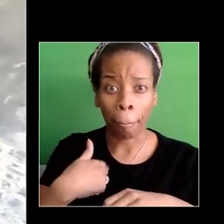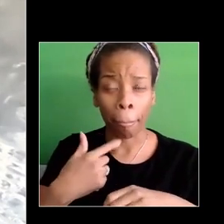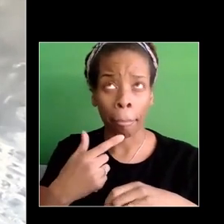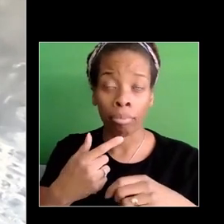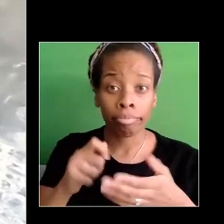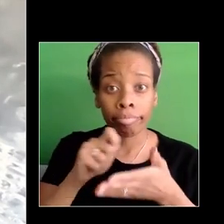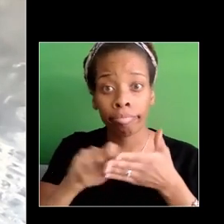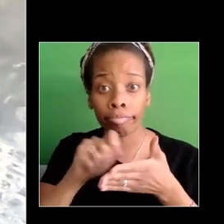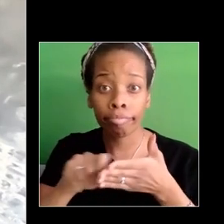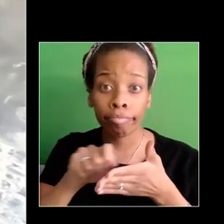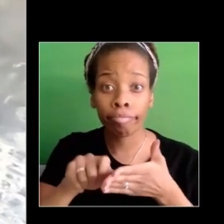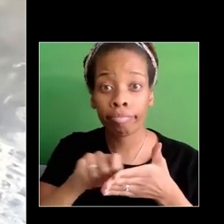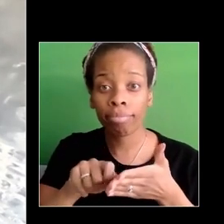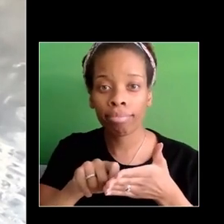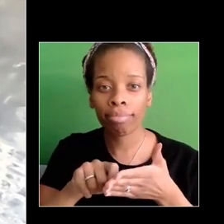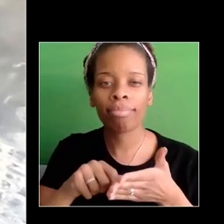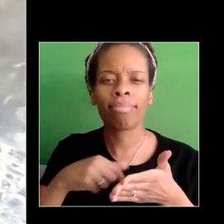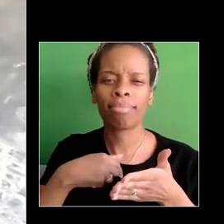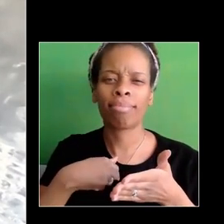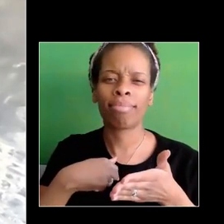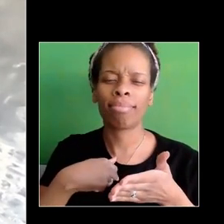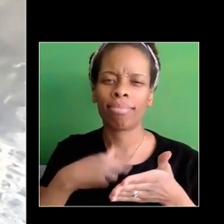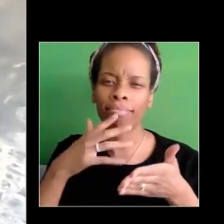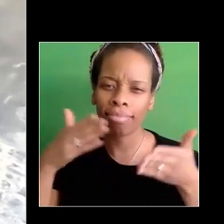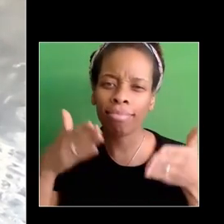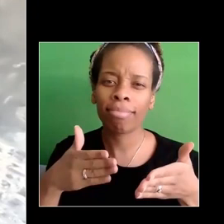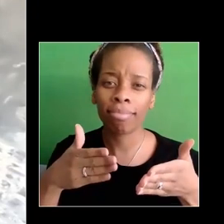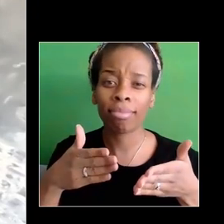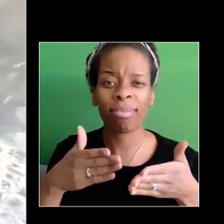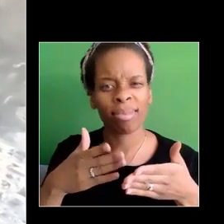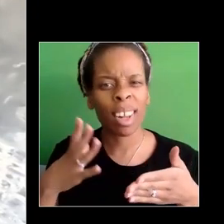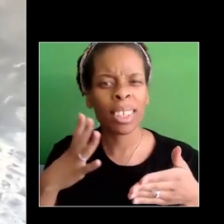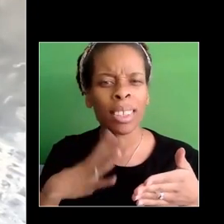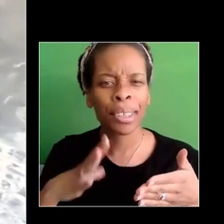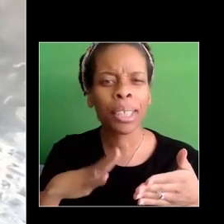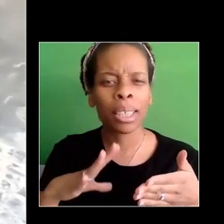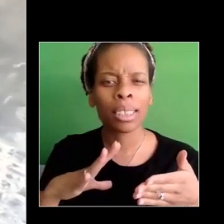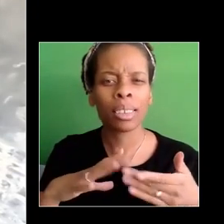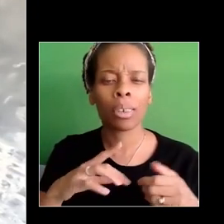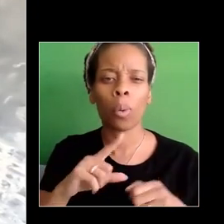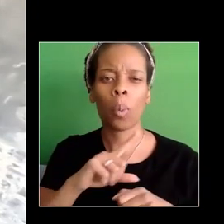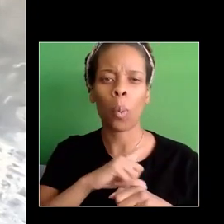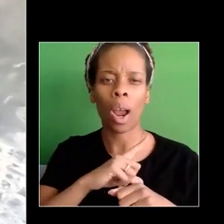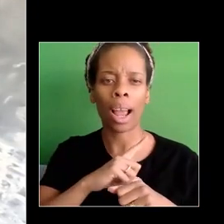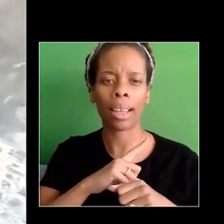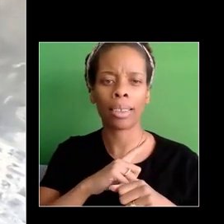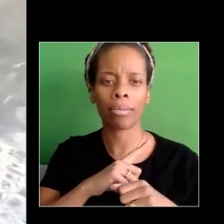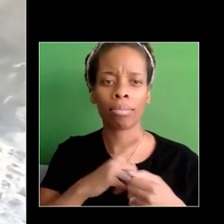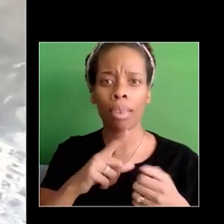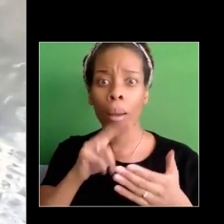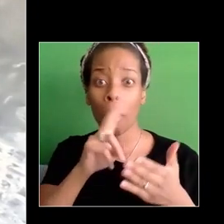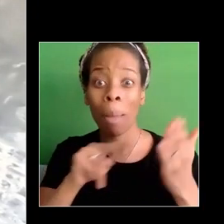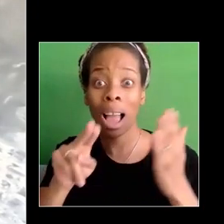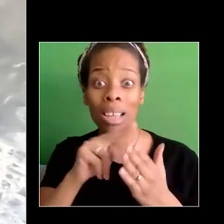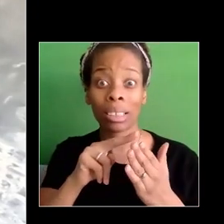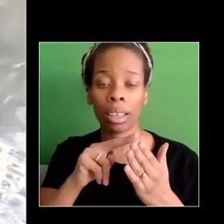if anything, I've spent more time on that, which was necessary, because I think the painting for me is the thing